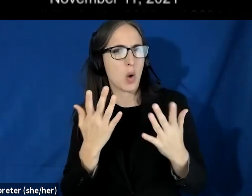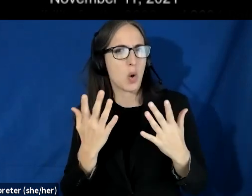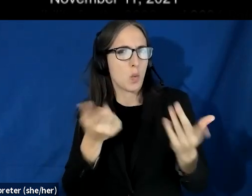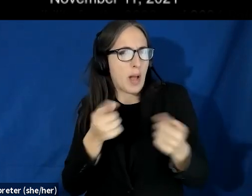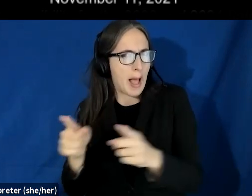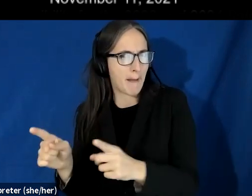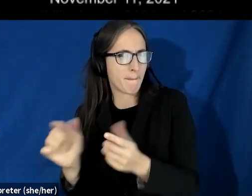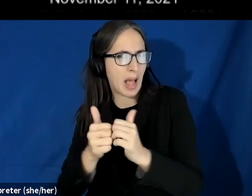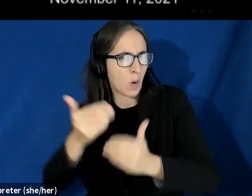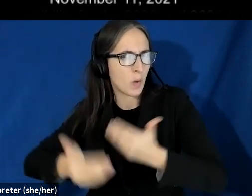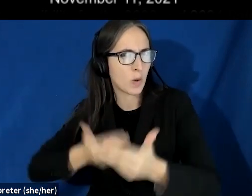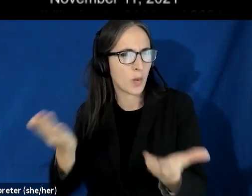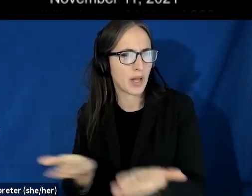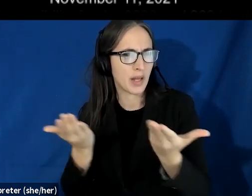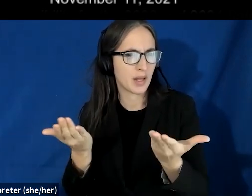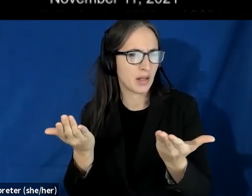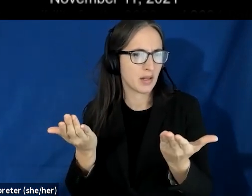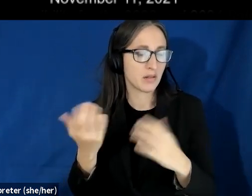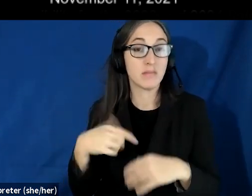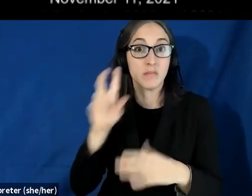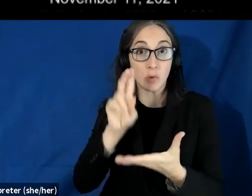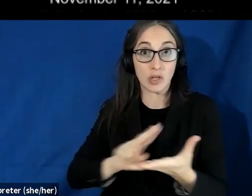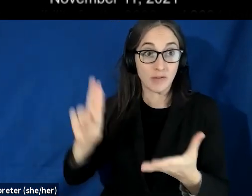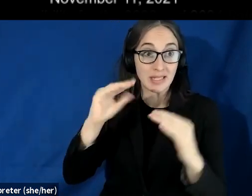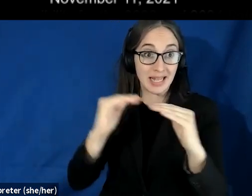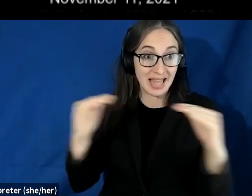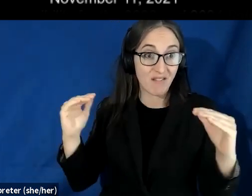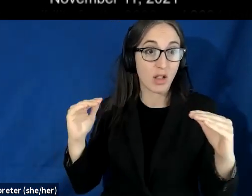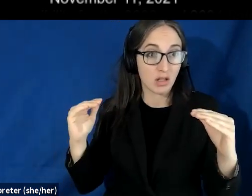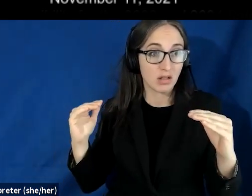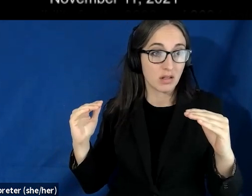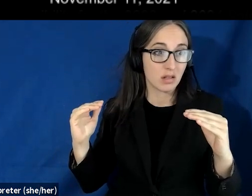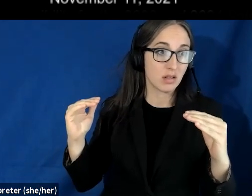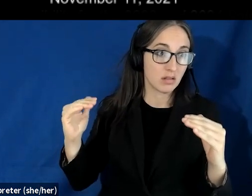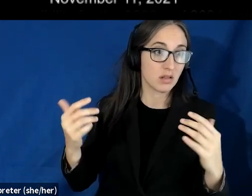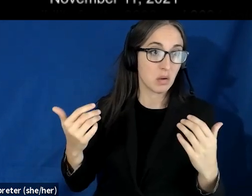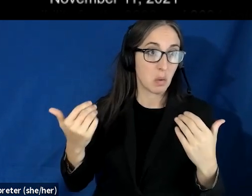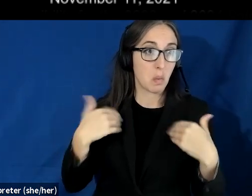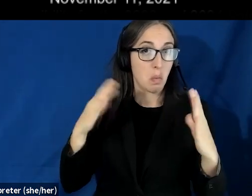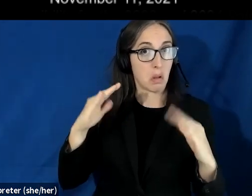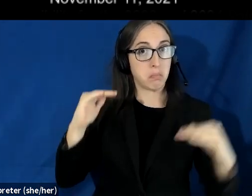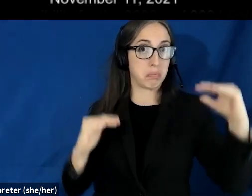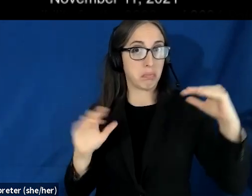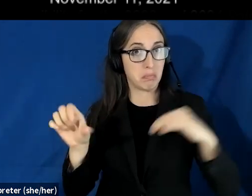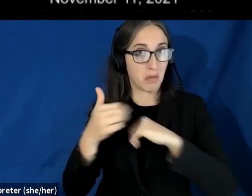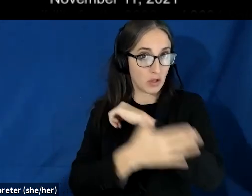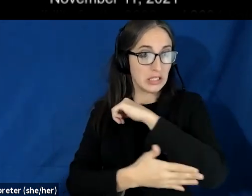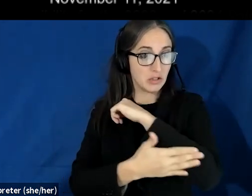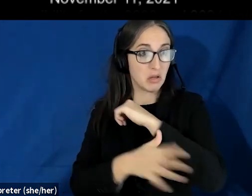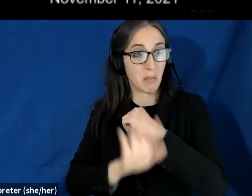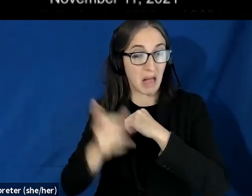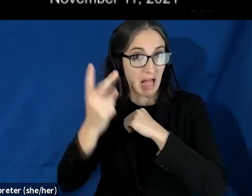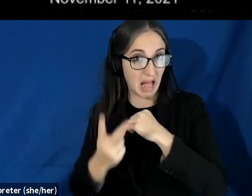not believe, but at the university level, women in North African and Middle Eastern nations comprise nearly half and